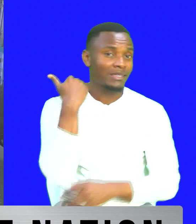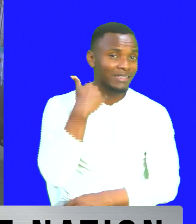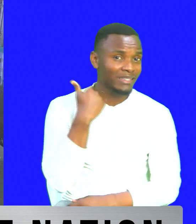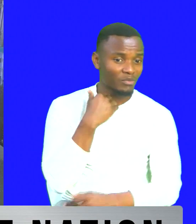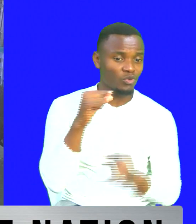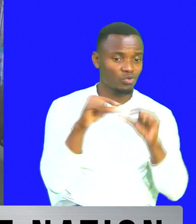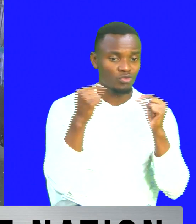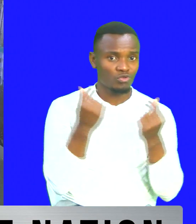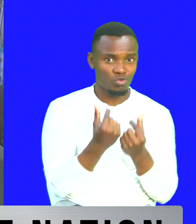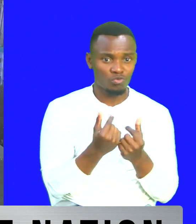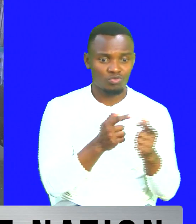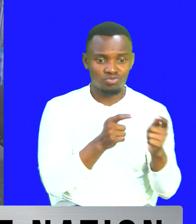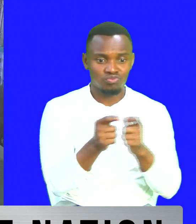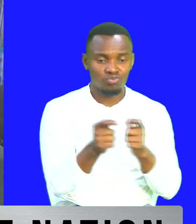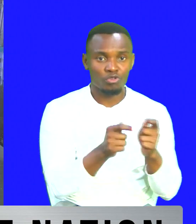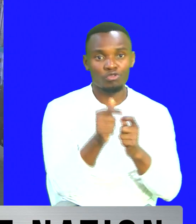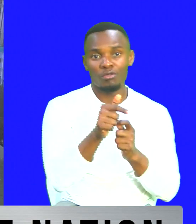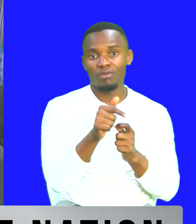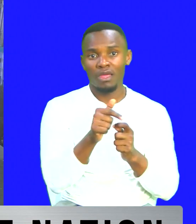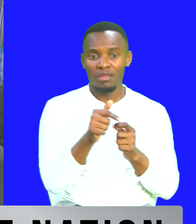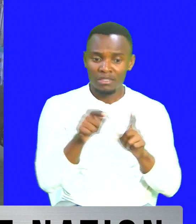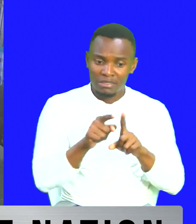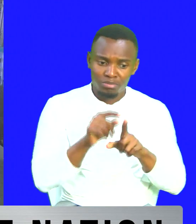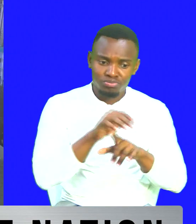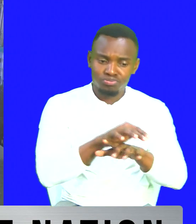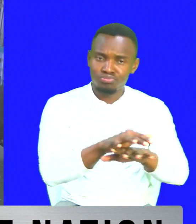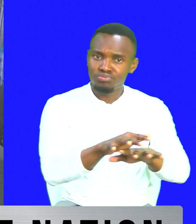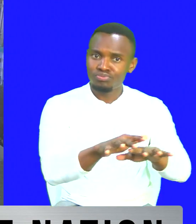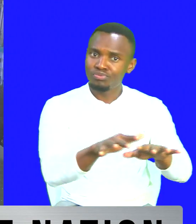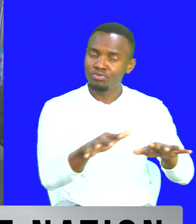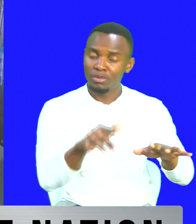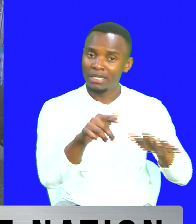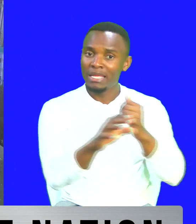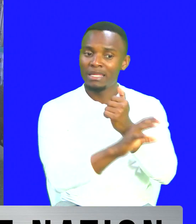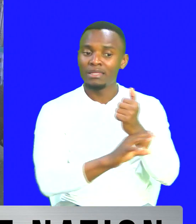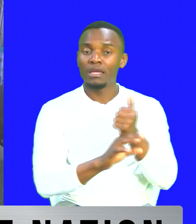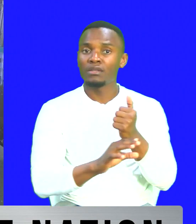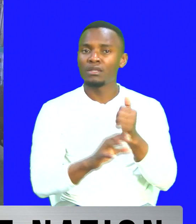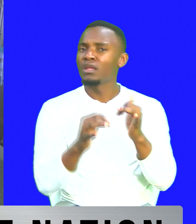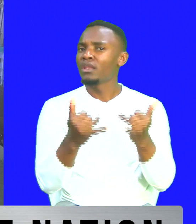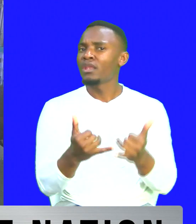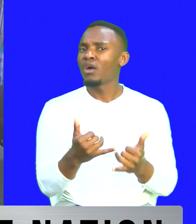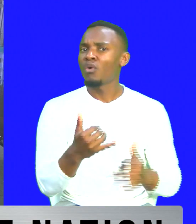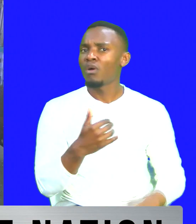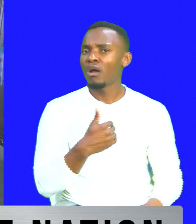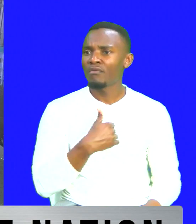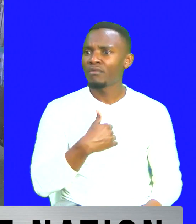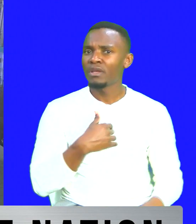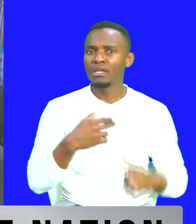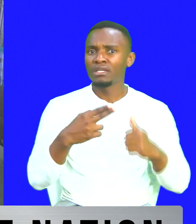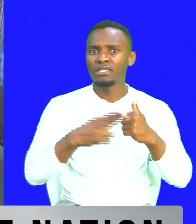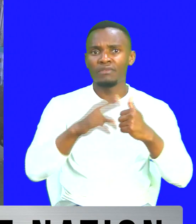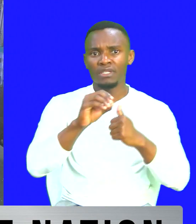city. And it's actually spreading, and it has, like, up to today, it has left over